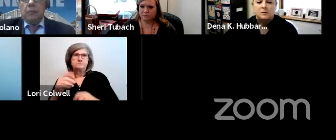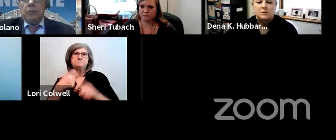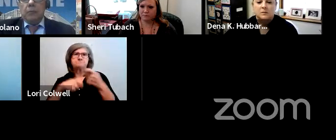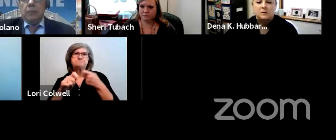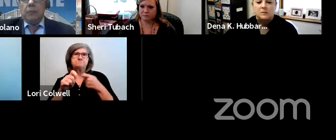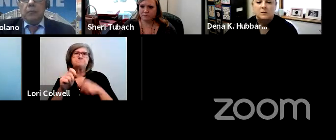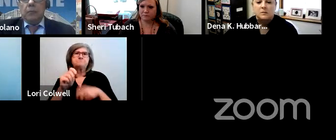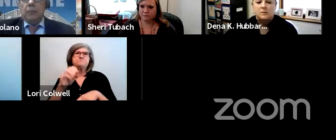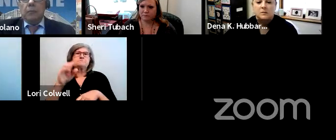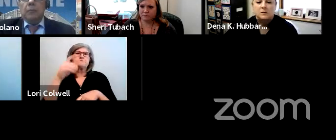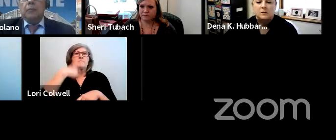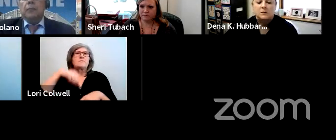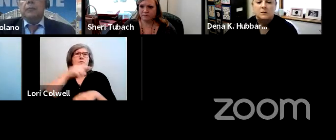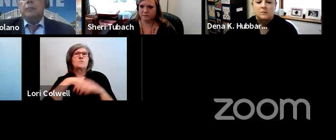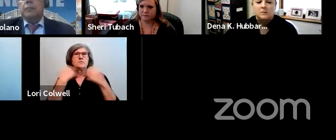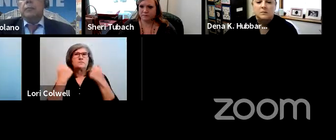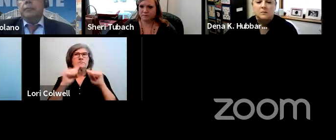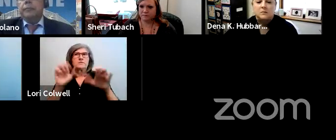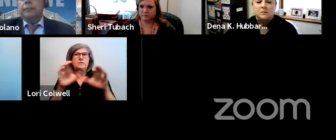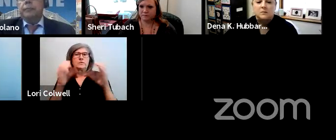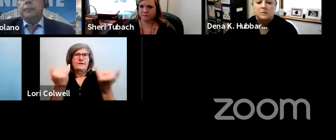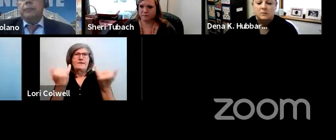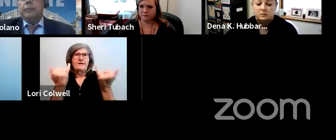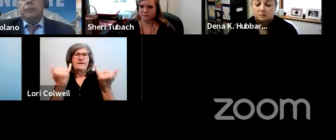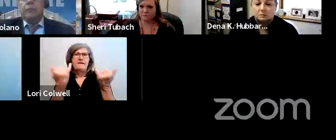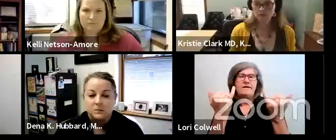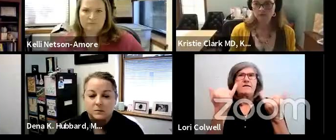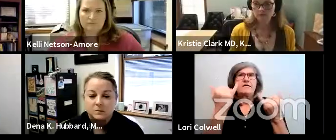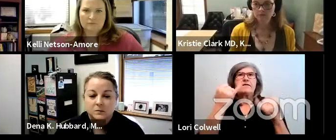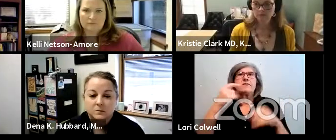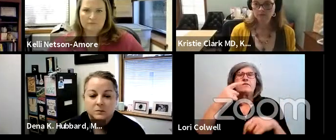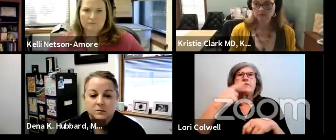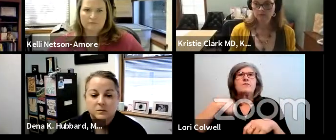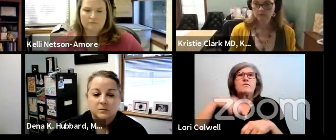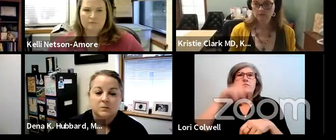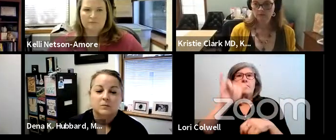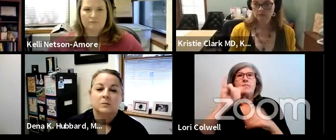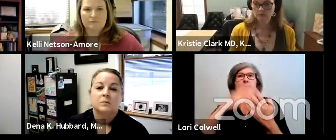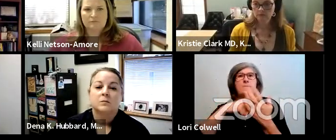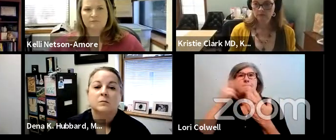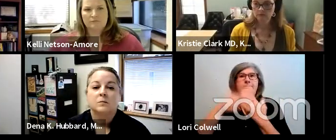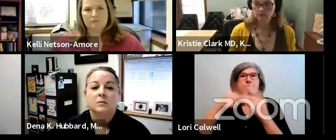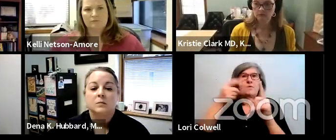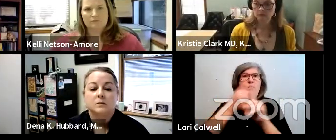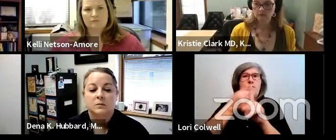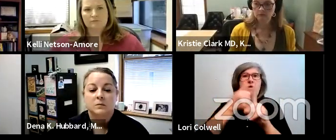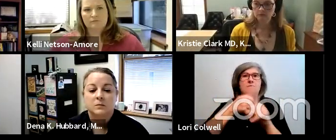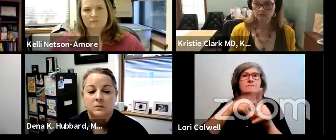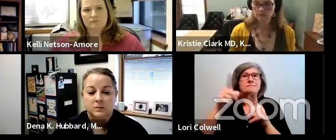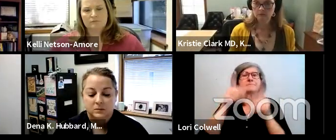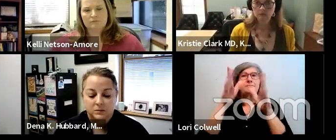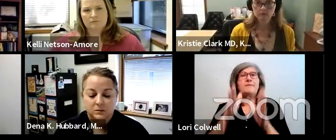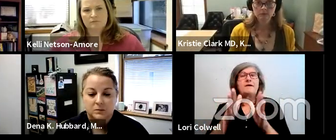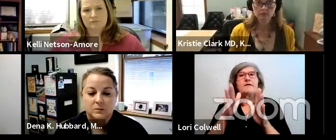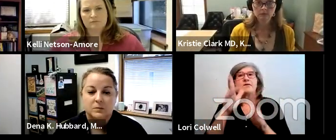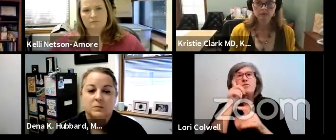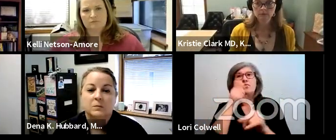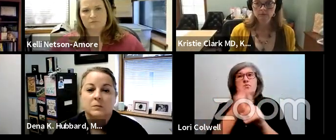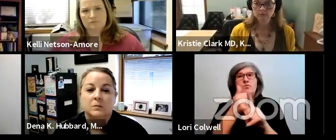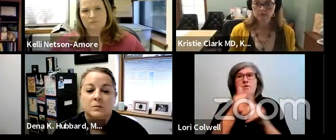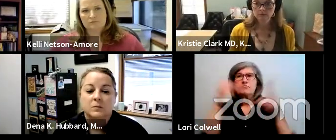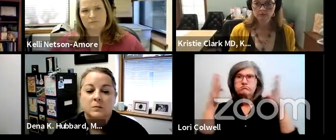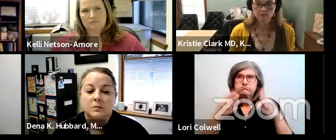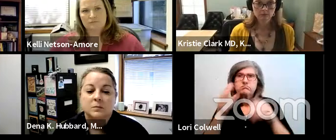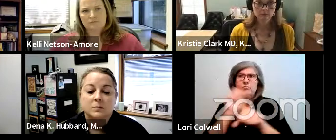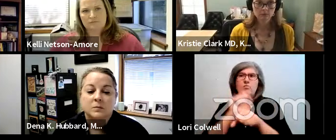I think what we're trying to do now, sorry, Marcy, I think what we're trying to do now is those program specialists that are working really